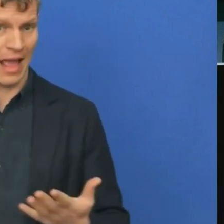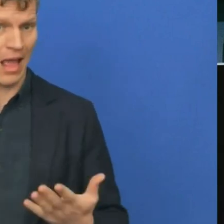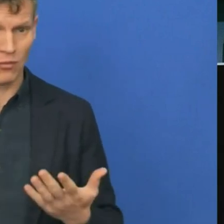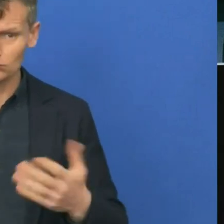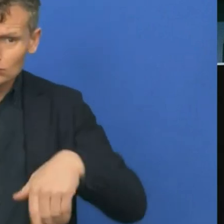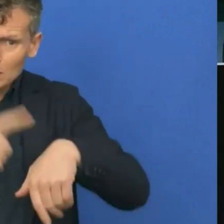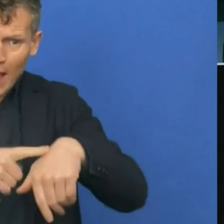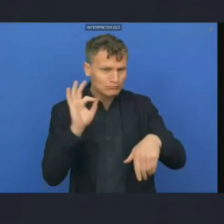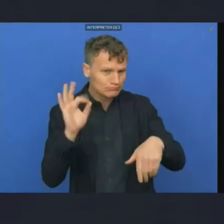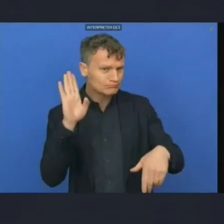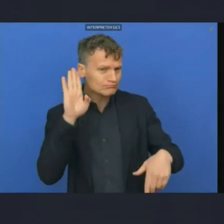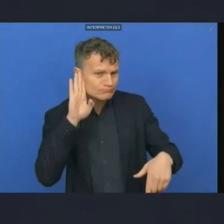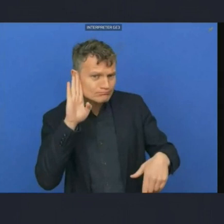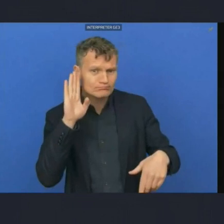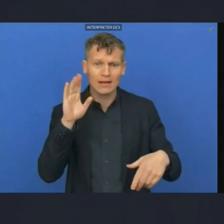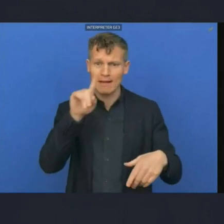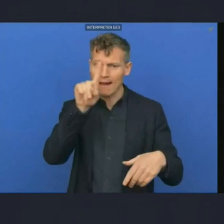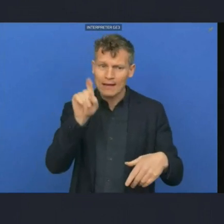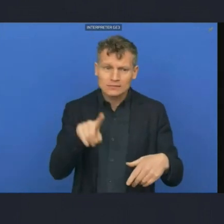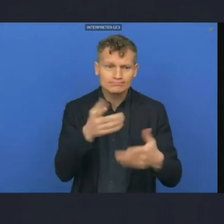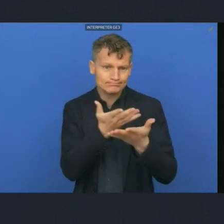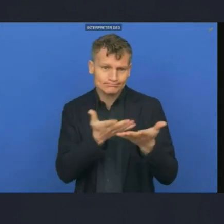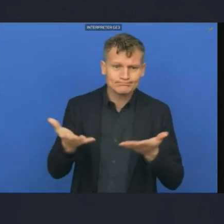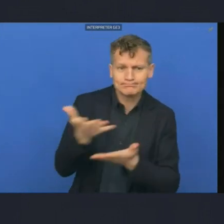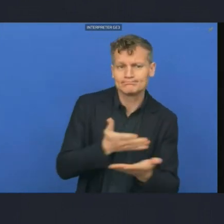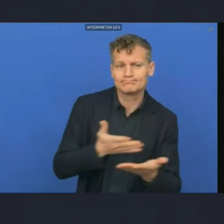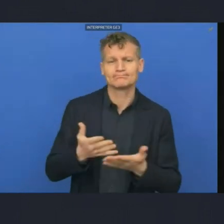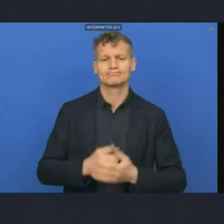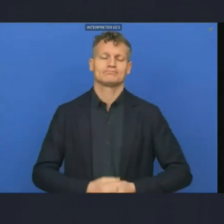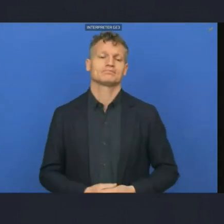questions and to interact. You know that this